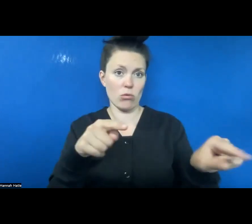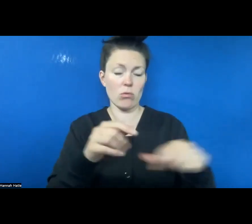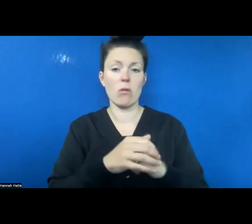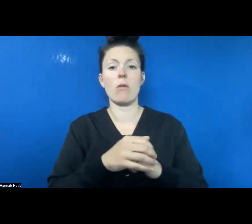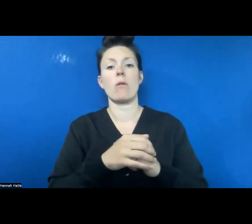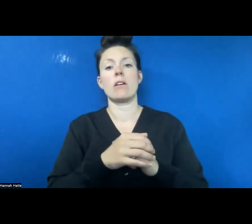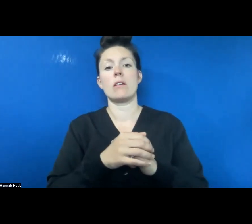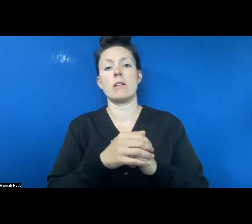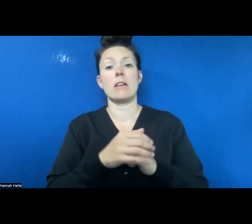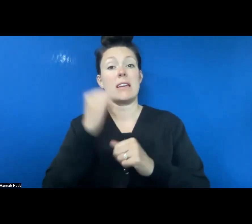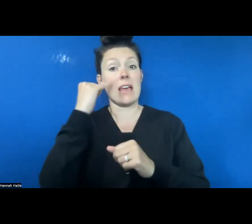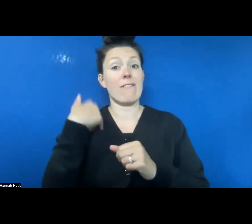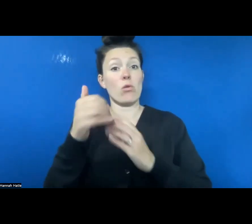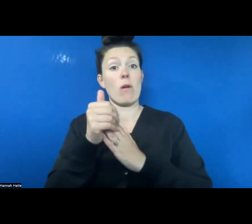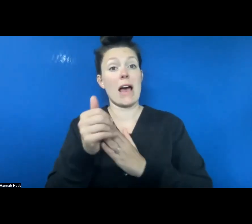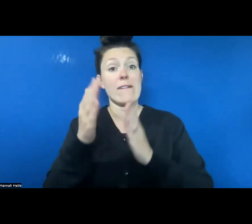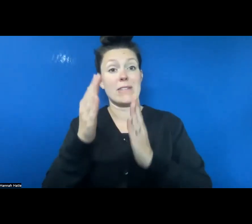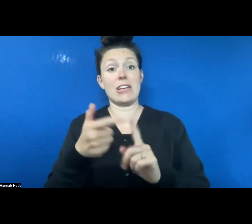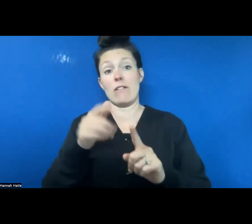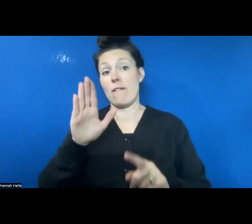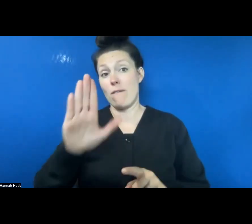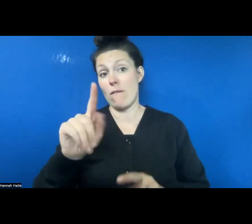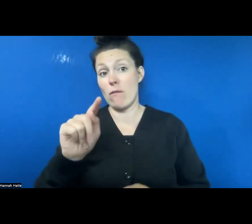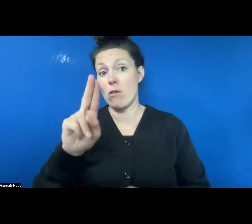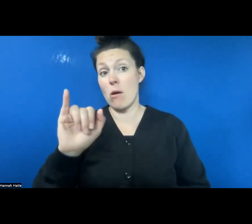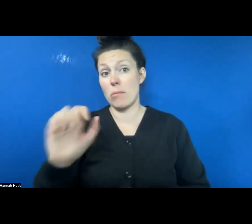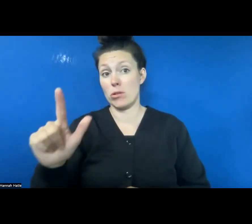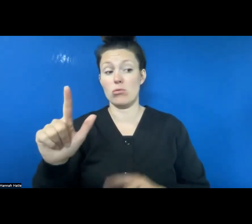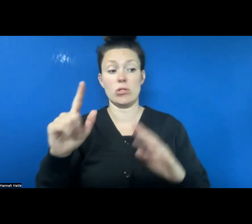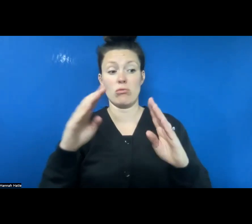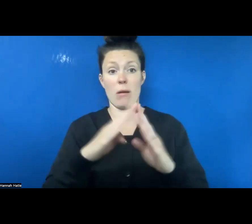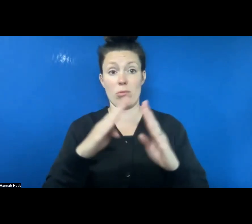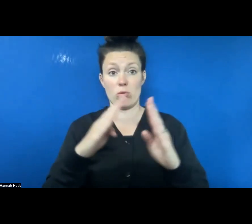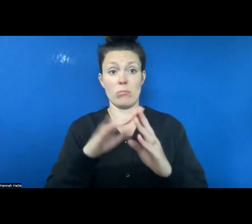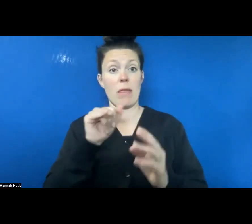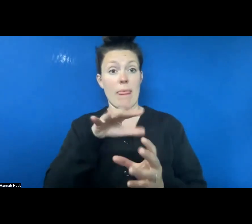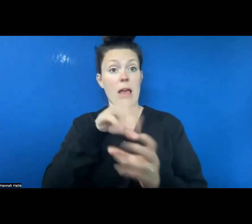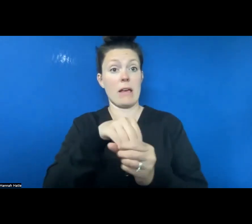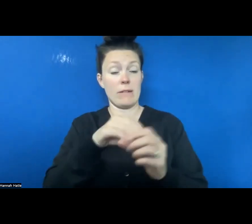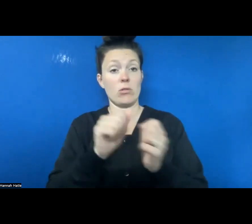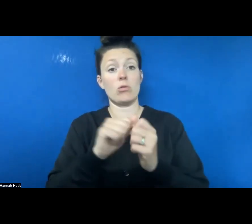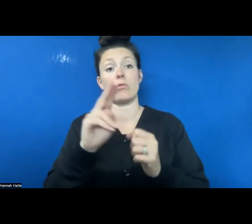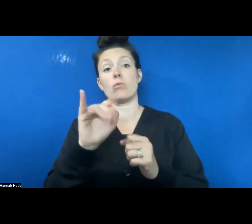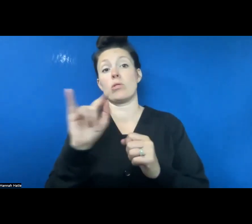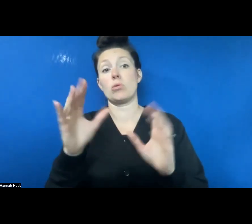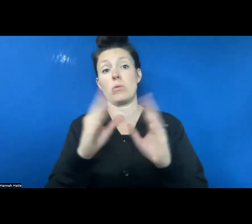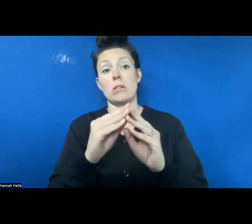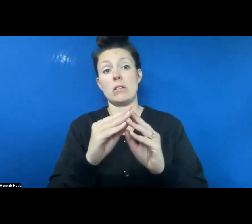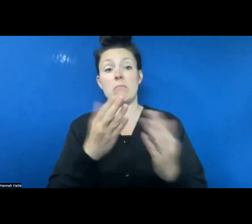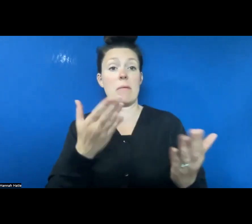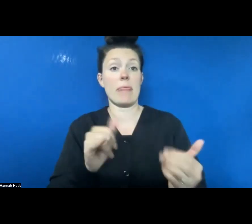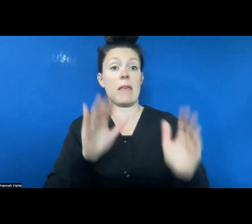a leader in your tribal community that is participating in the Unity Conference, they might be